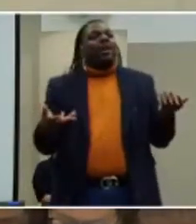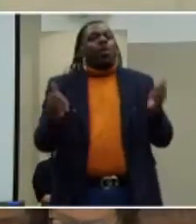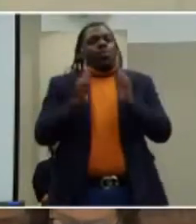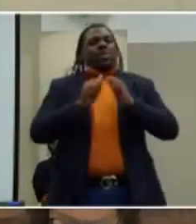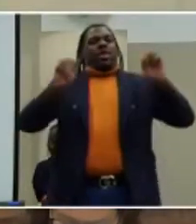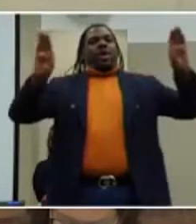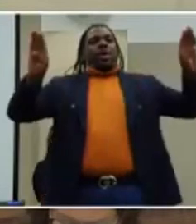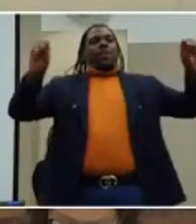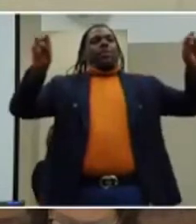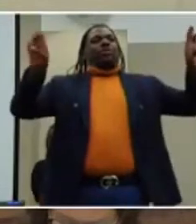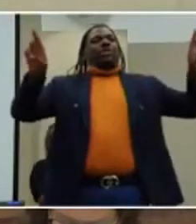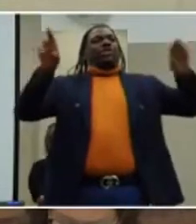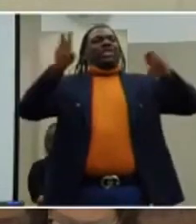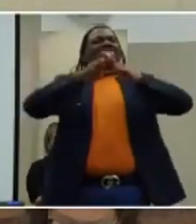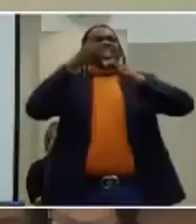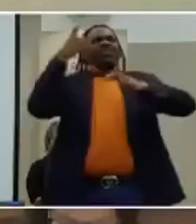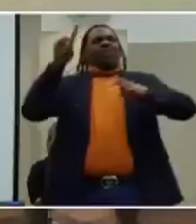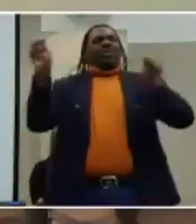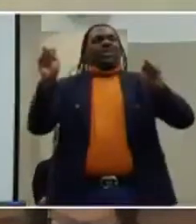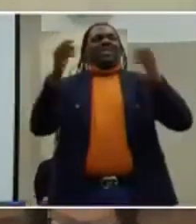seats for toilets. Thank you.